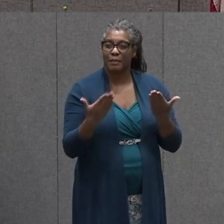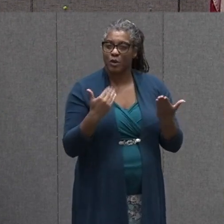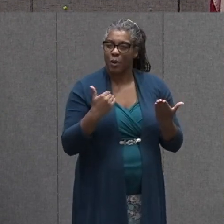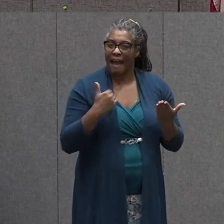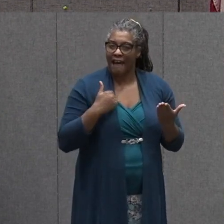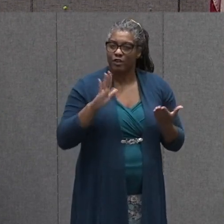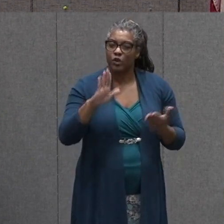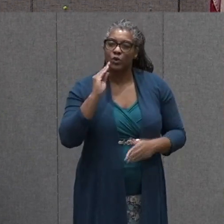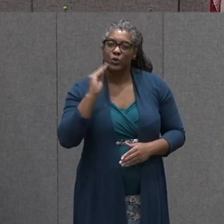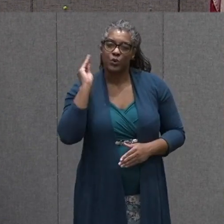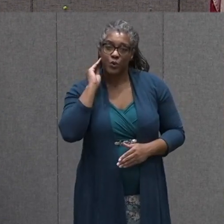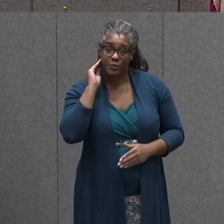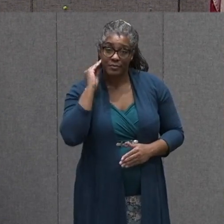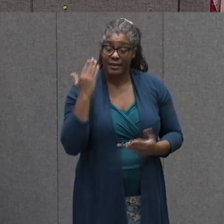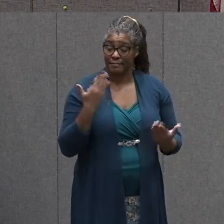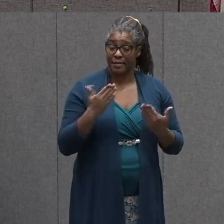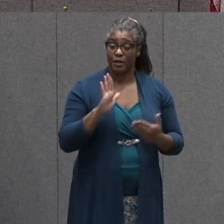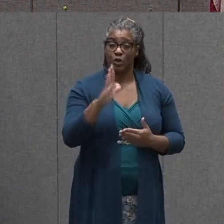right?